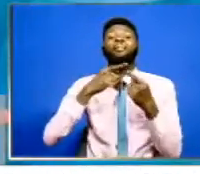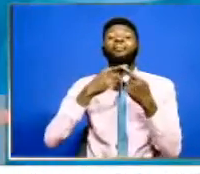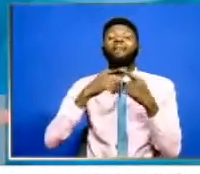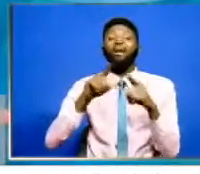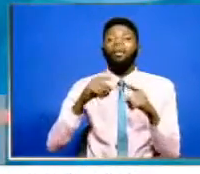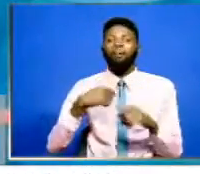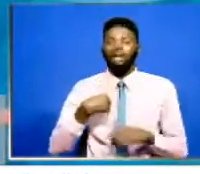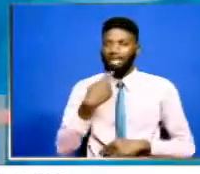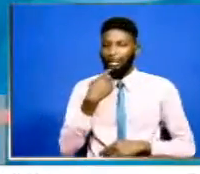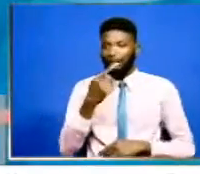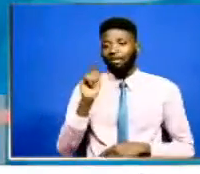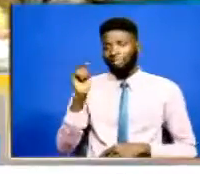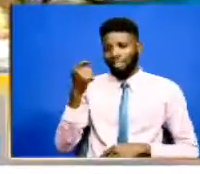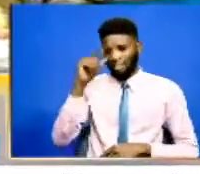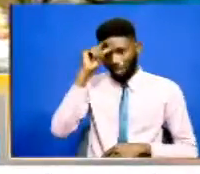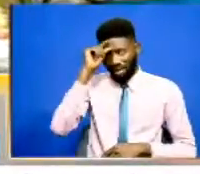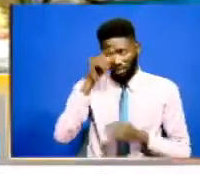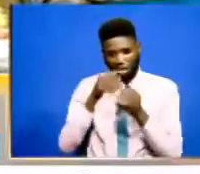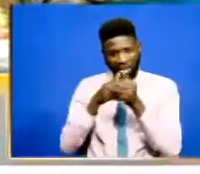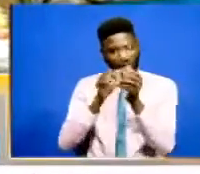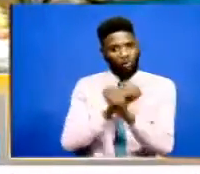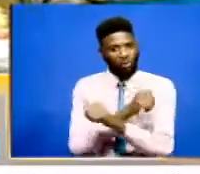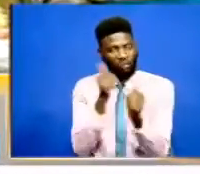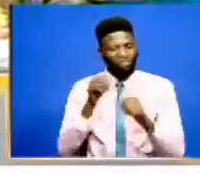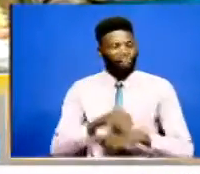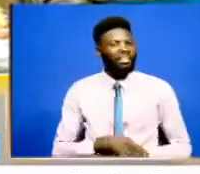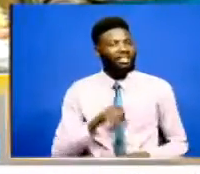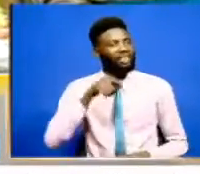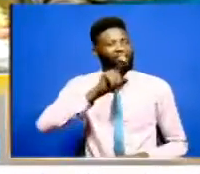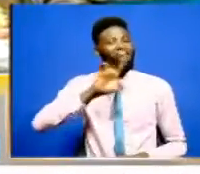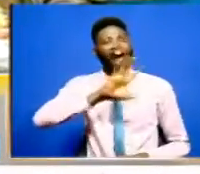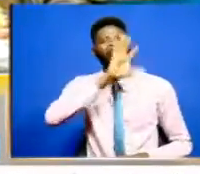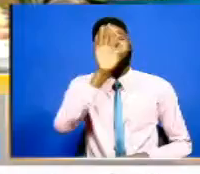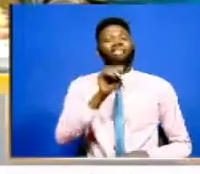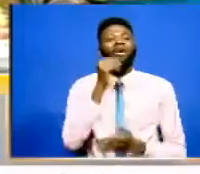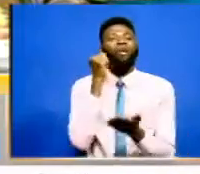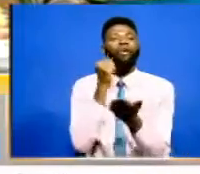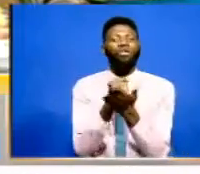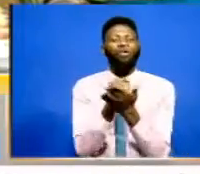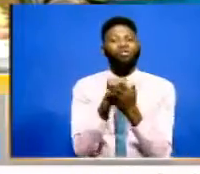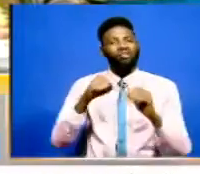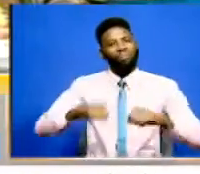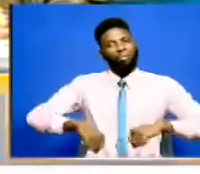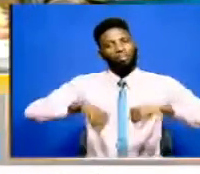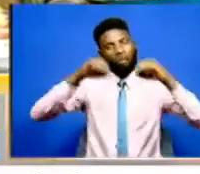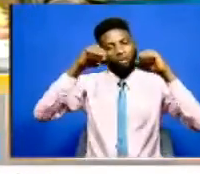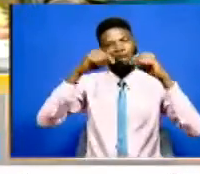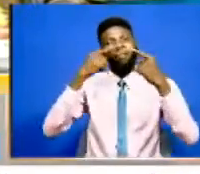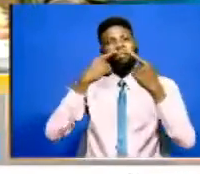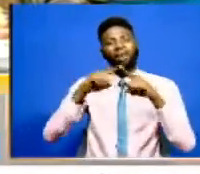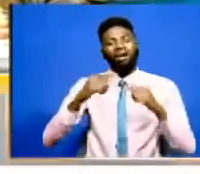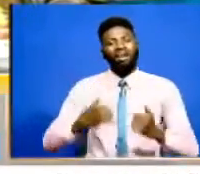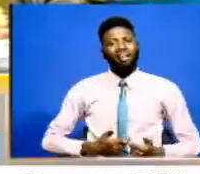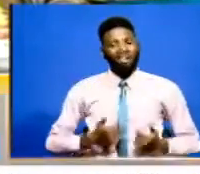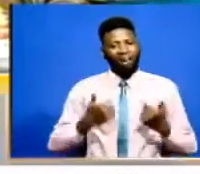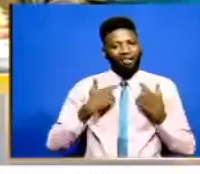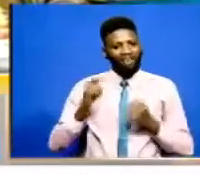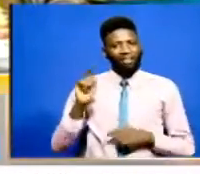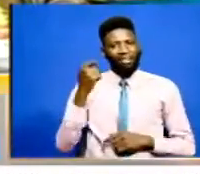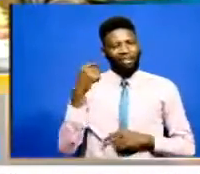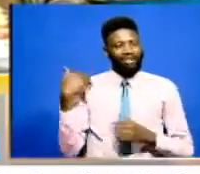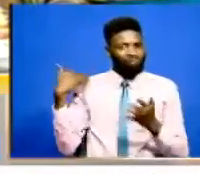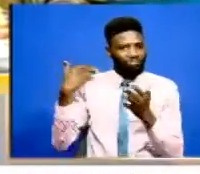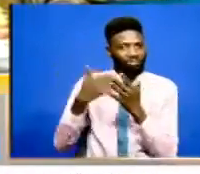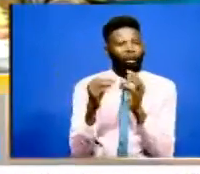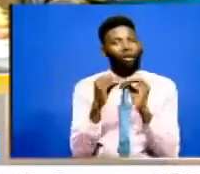Kenyan government. Yes, indeed, you are the Africa office head, but you've lived in Kenya for perhaps a while. What are some of the